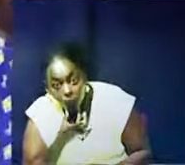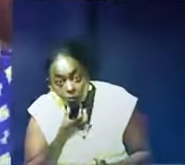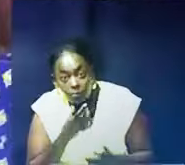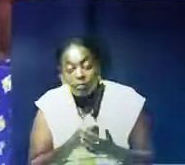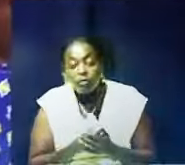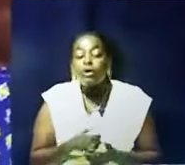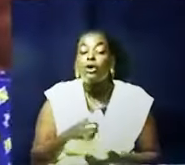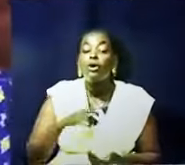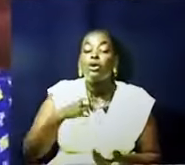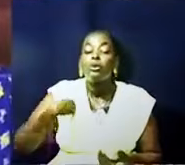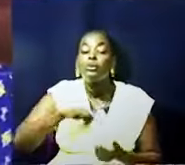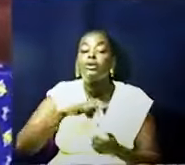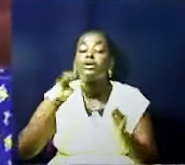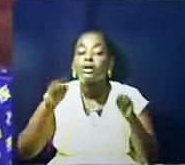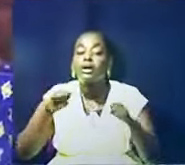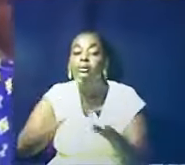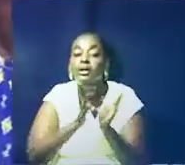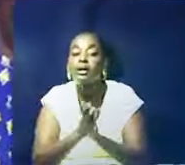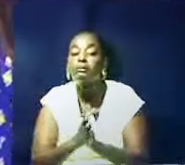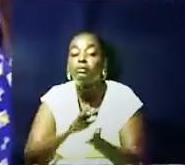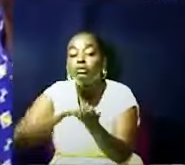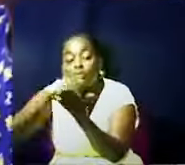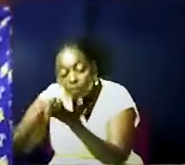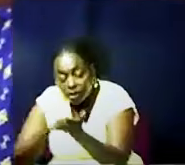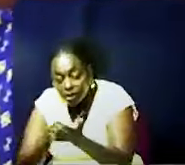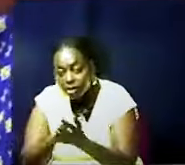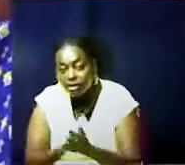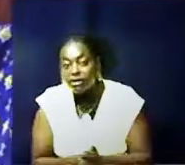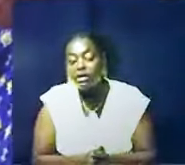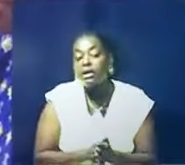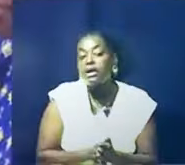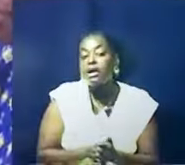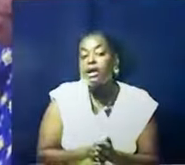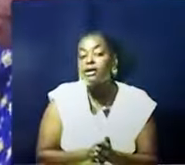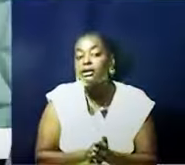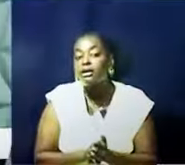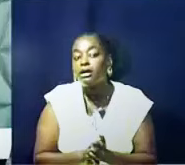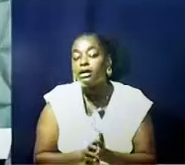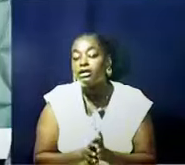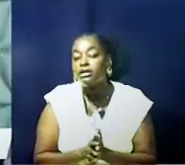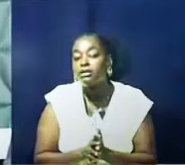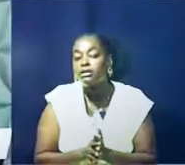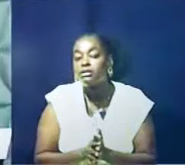grow hard. Na ya koma bet me a yedin. It will just is stemming out of our